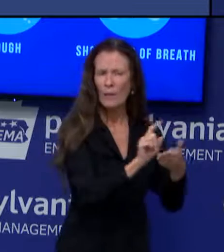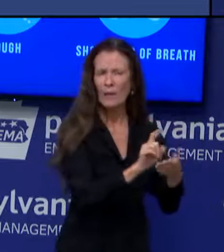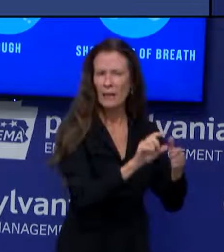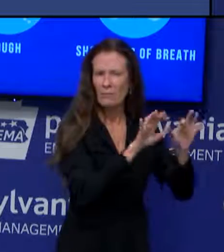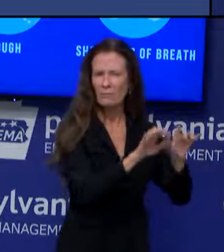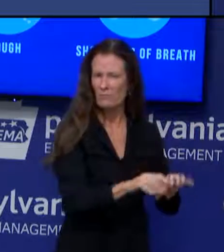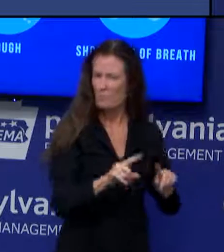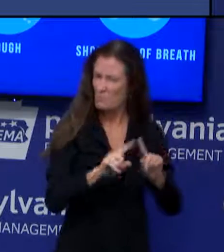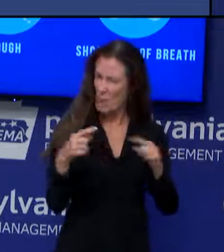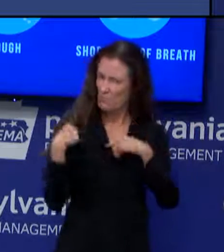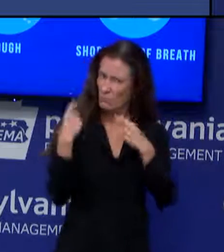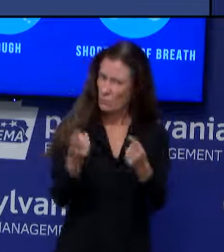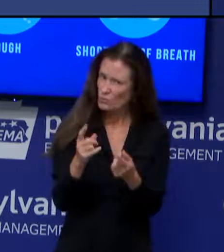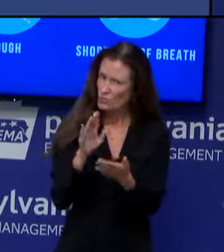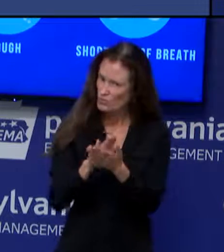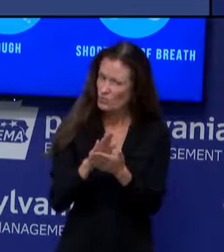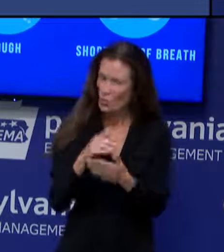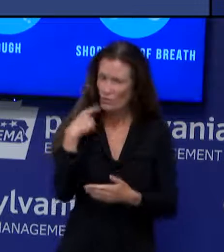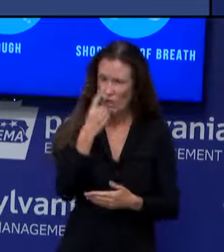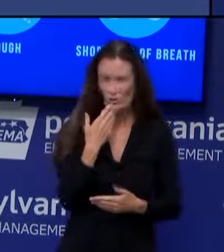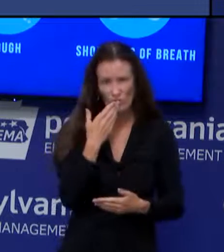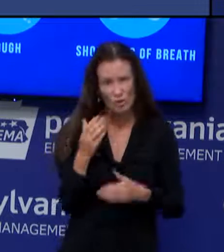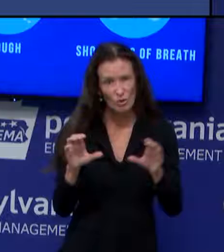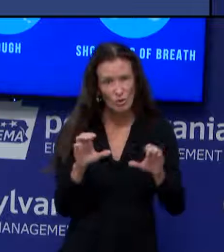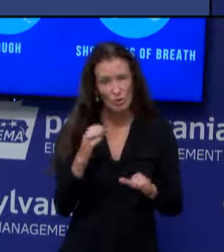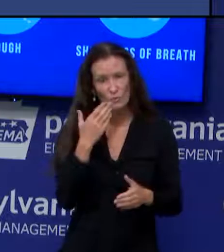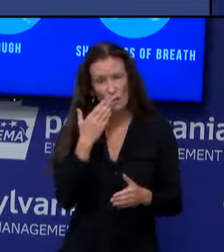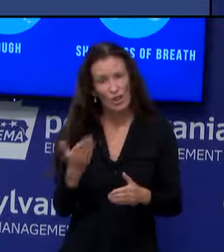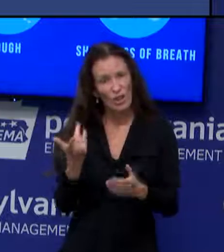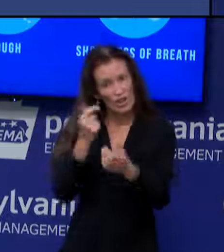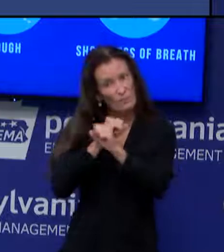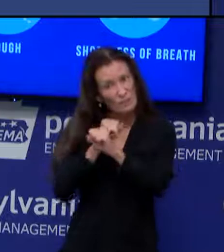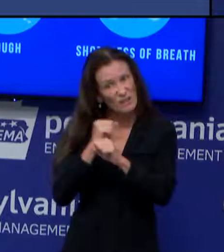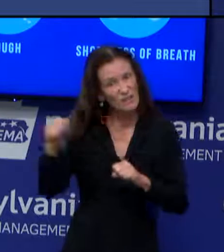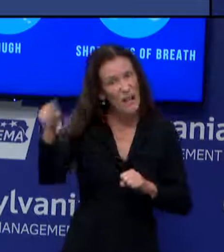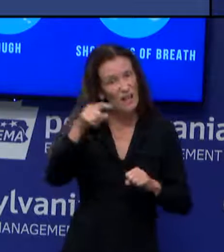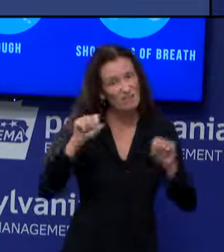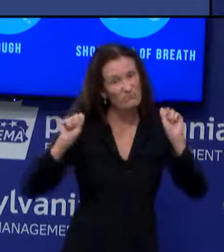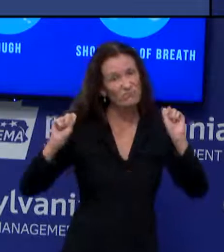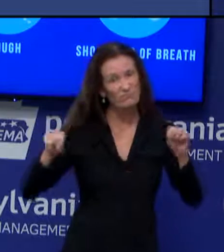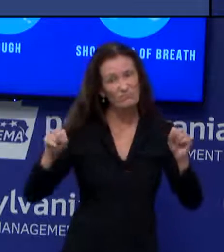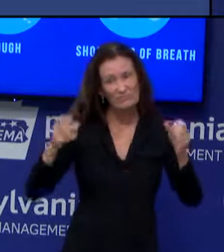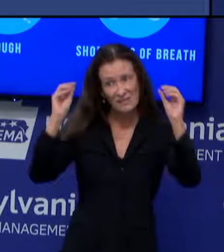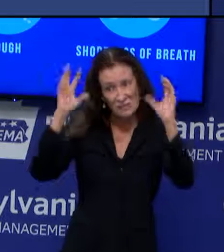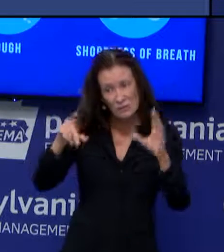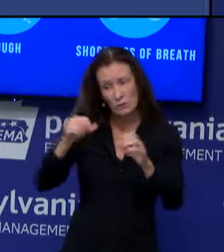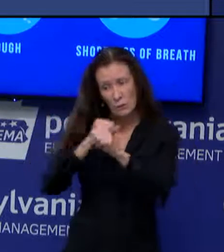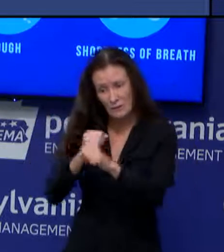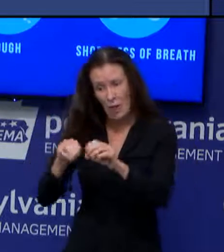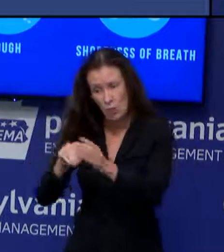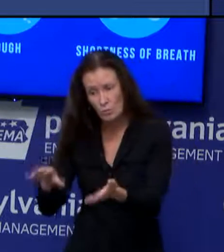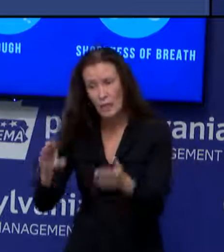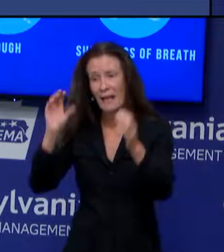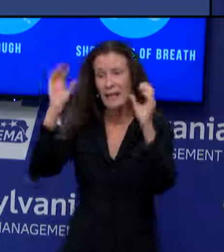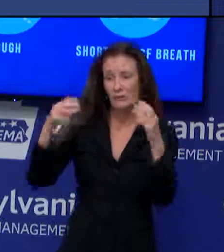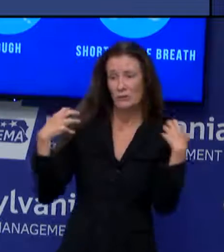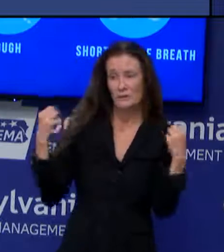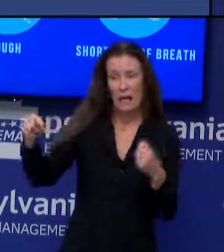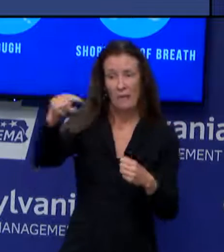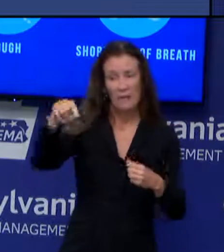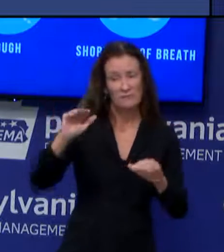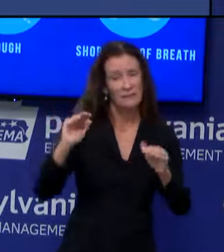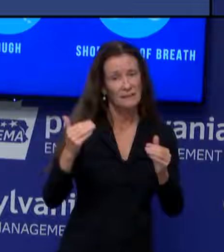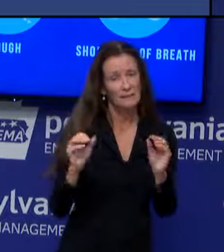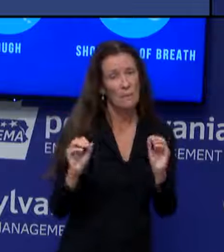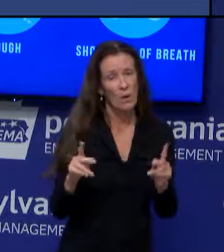And are working to protect the public health of their students and their teachers. For a while, the department was concerned, and maybe you still